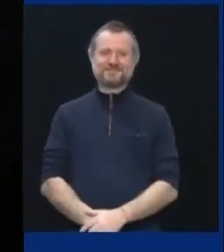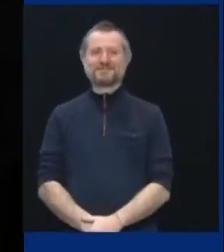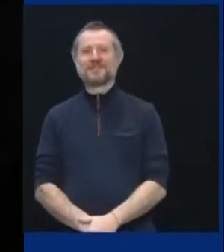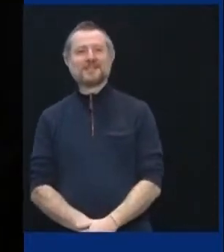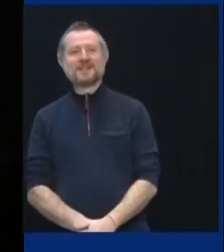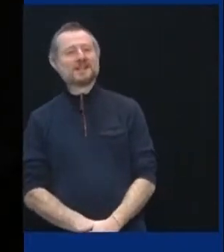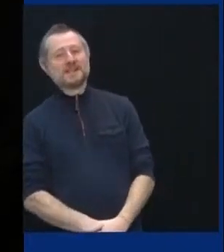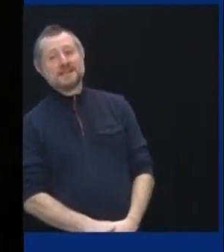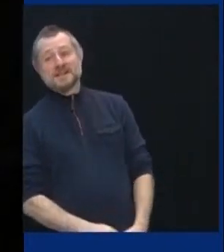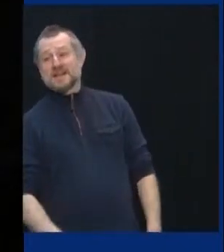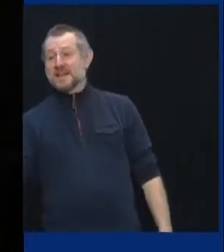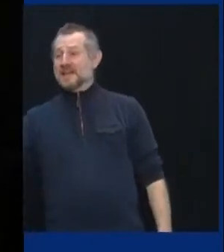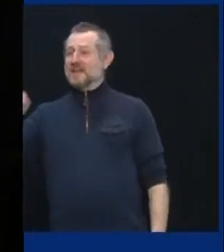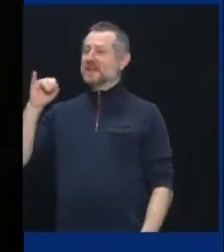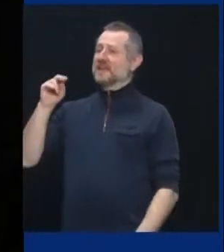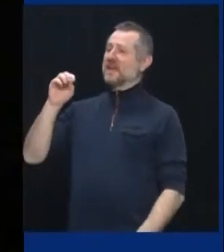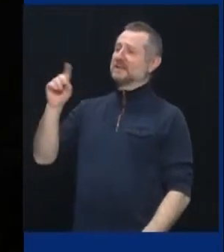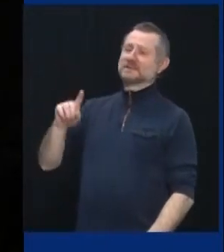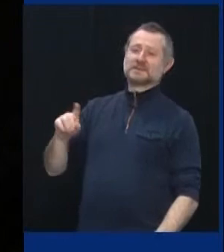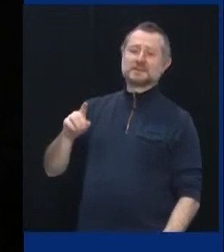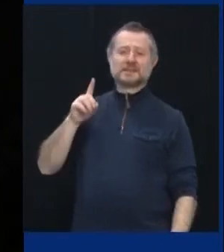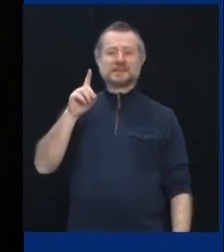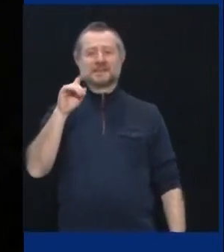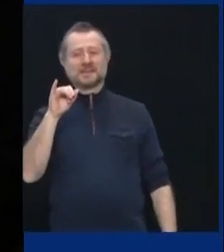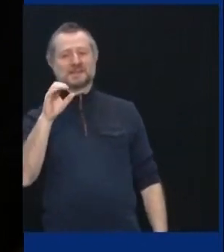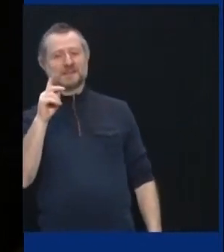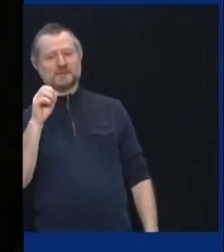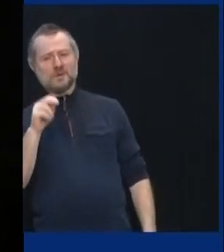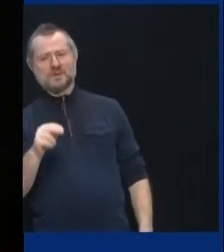Inez Dickens is a fighter for what is right.